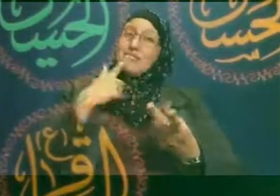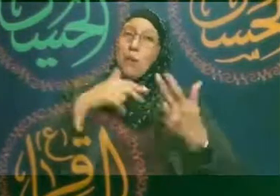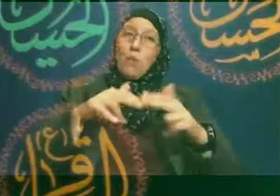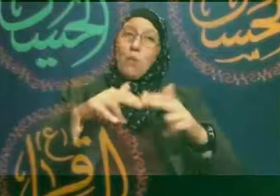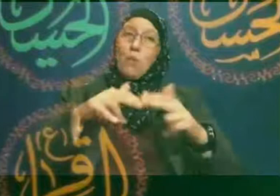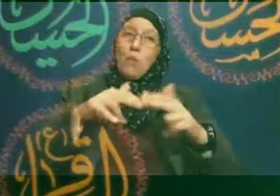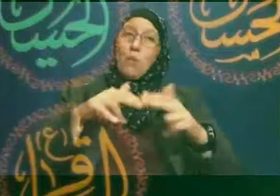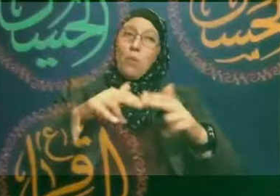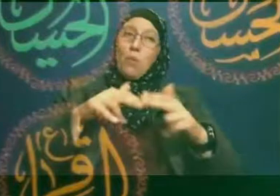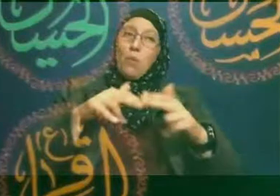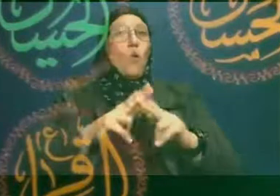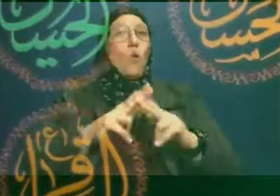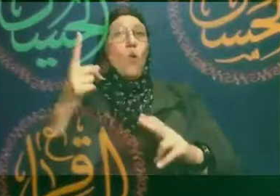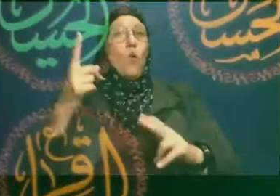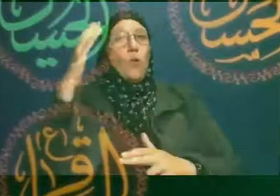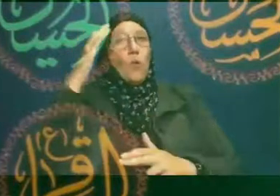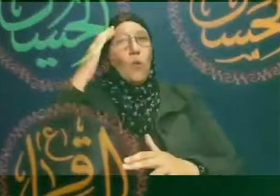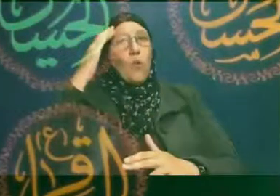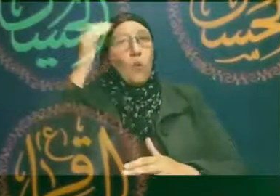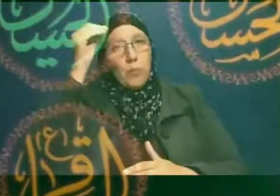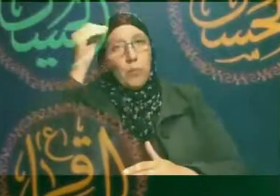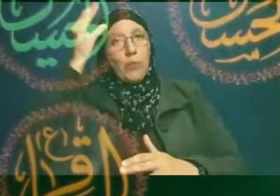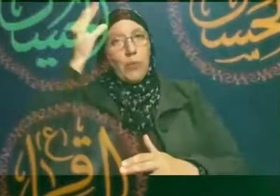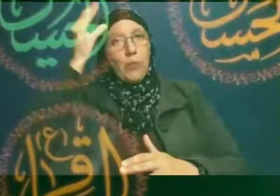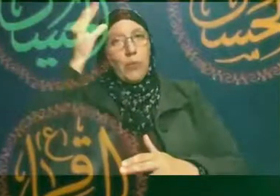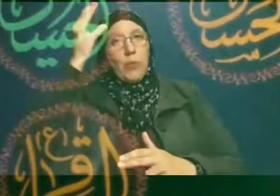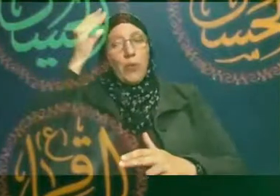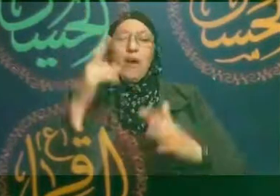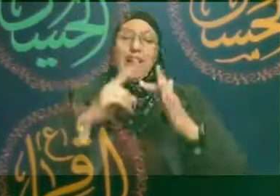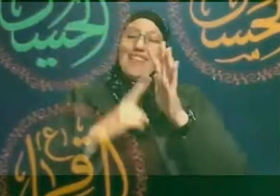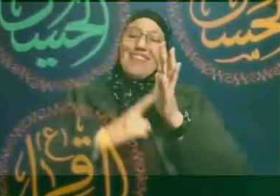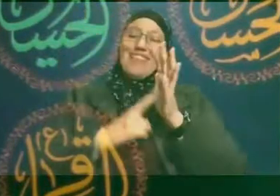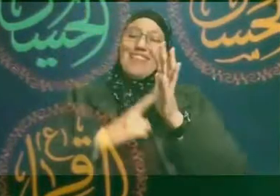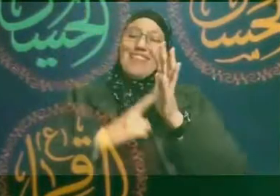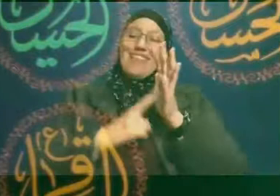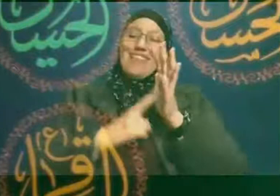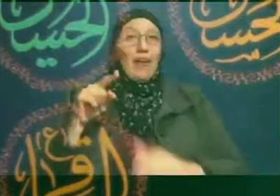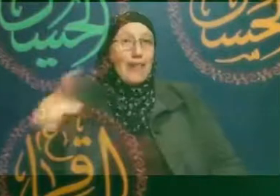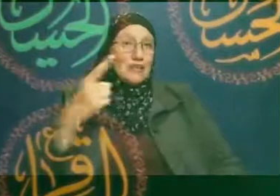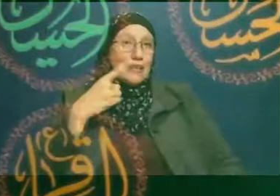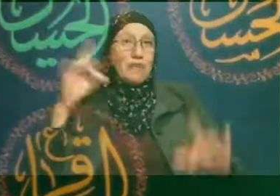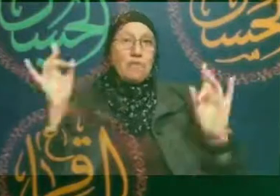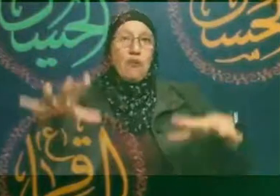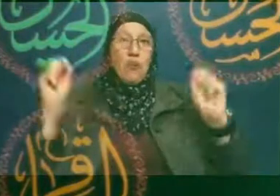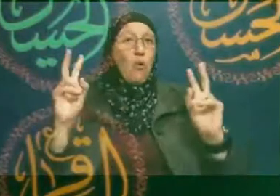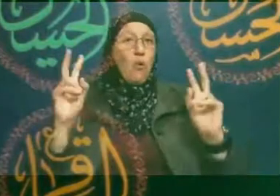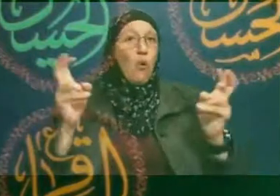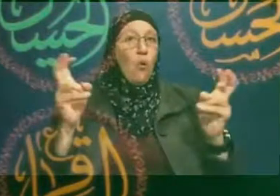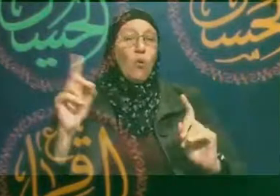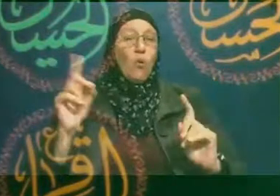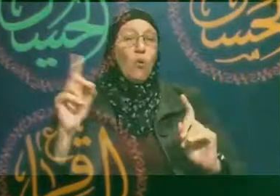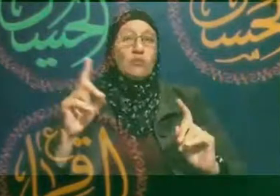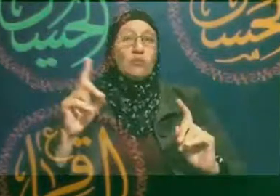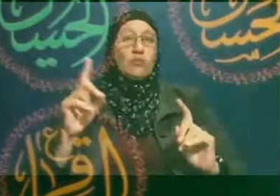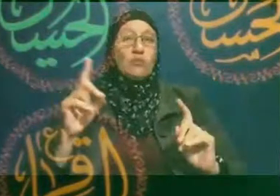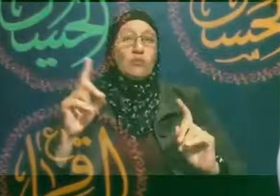for the intellectuals. And then he says that this type of miracle is called the verbal miracle, the miracle of